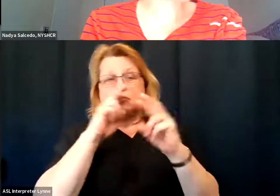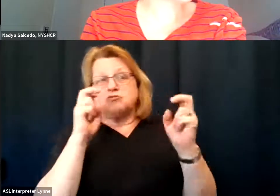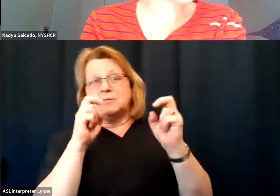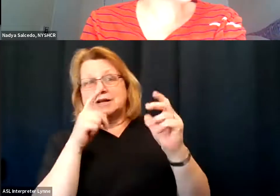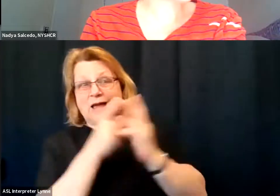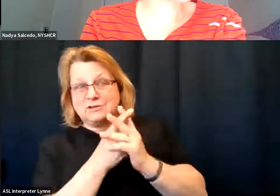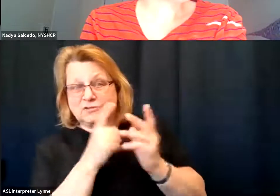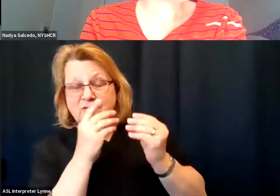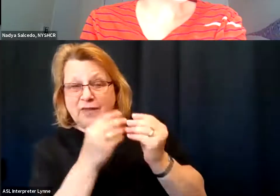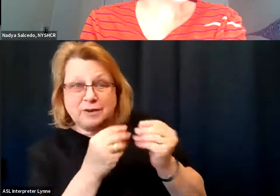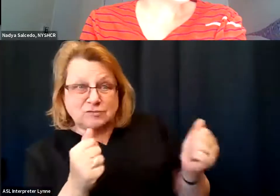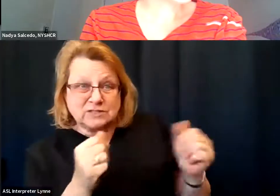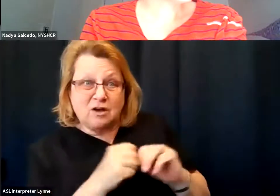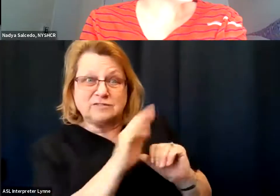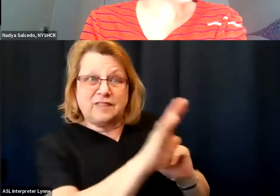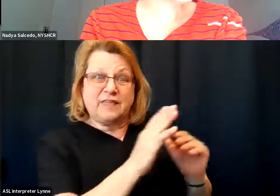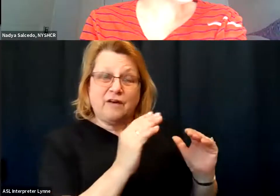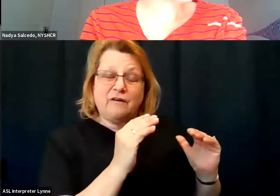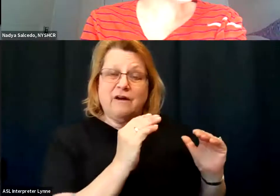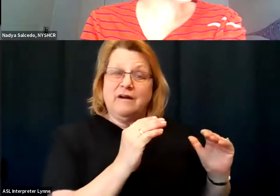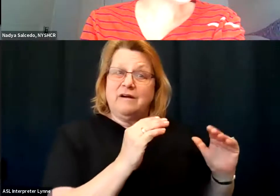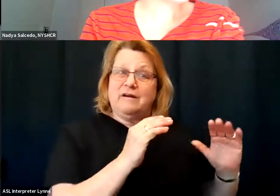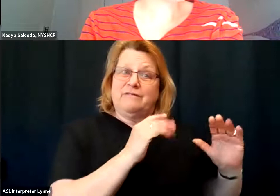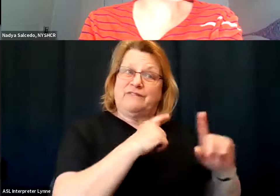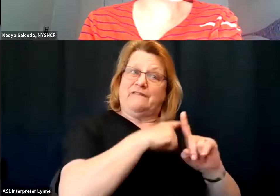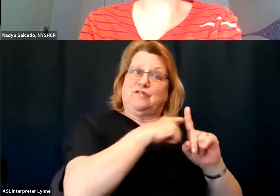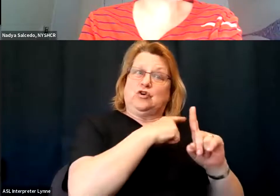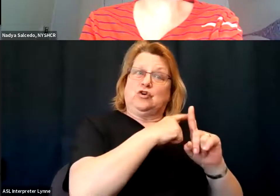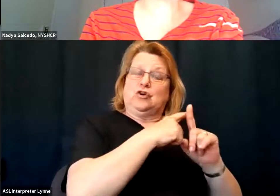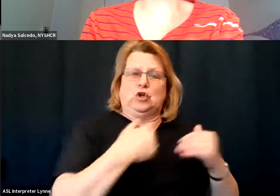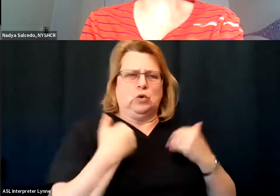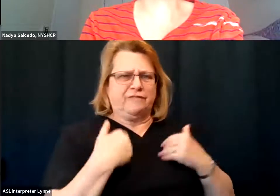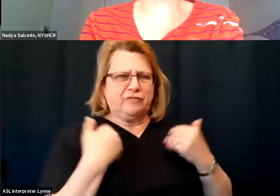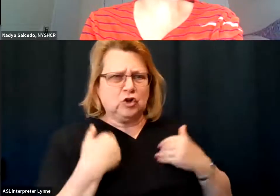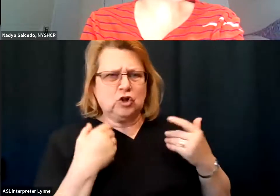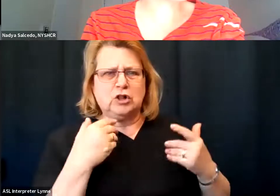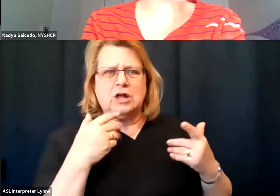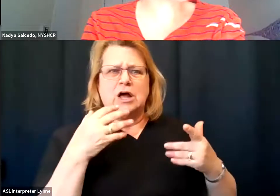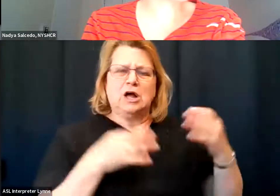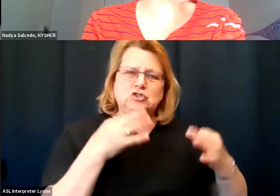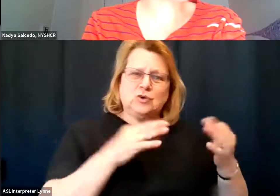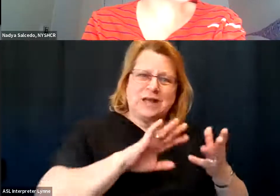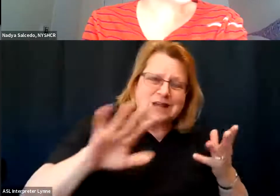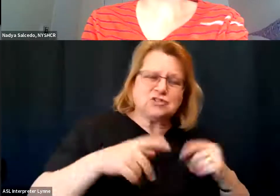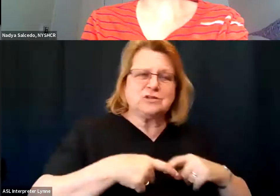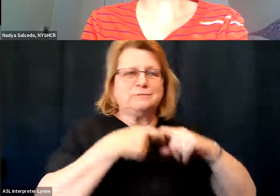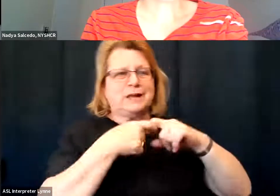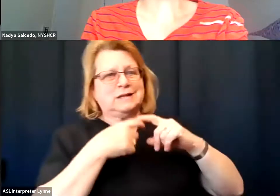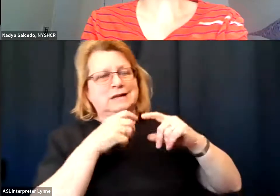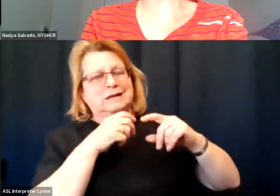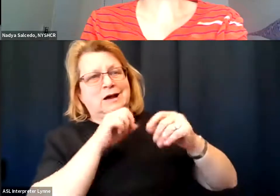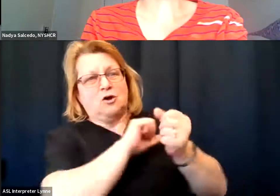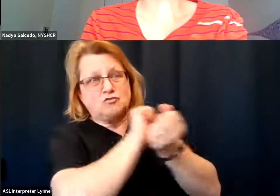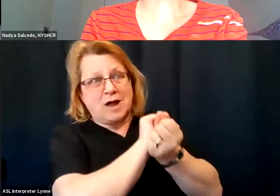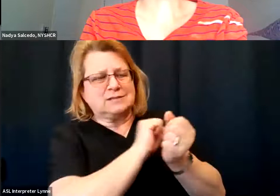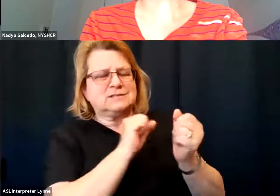in the applicant's favor, youthful offender adjudications, pending arrests with adjournments and contemplation of dismissal, and a